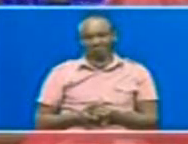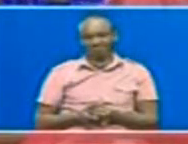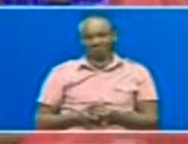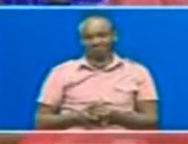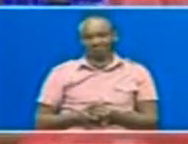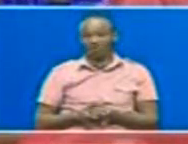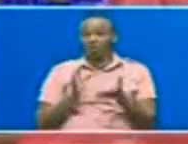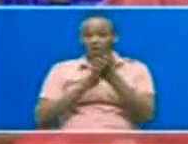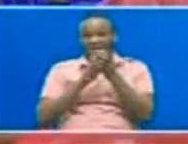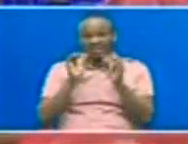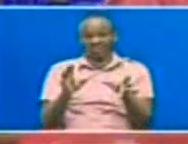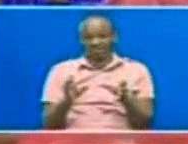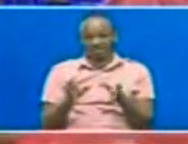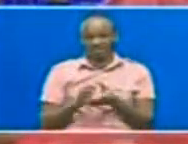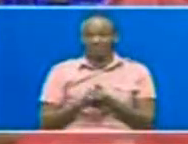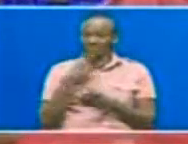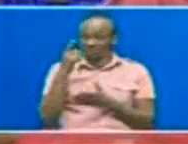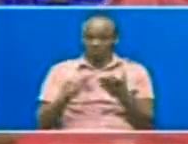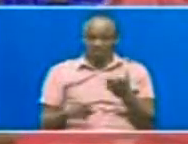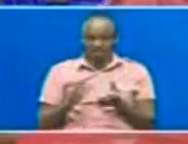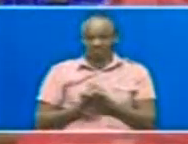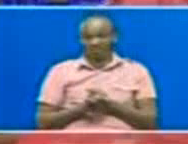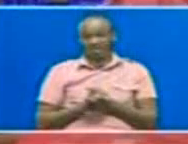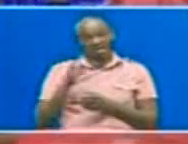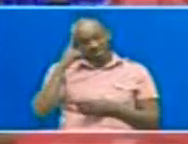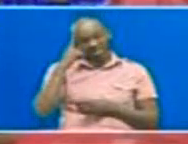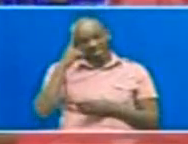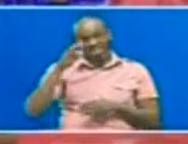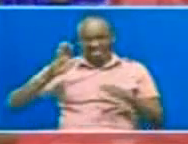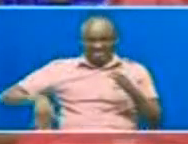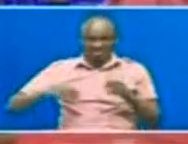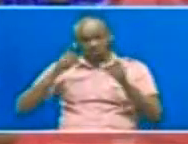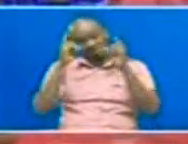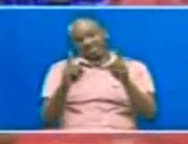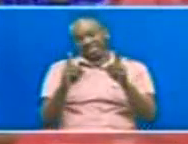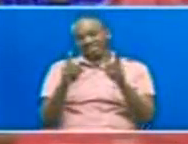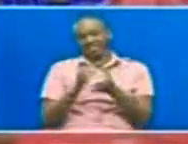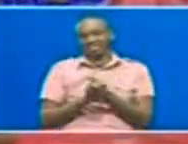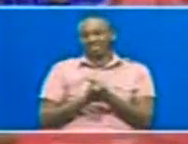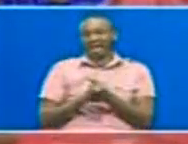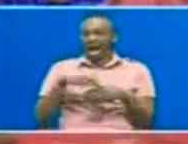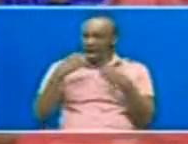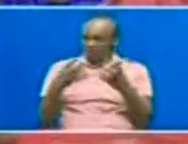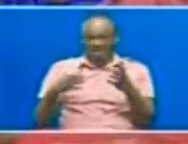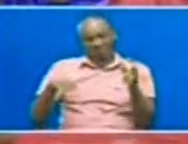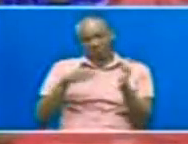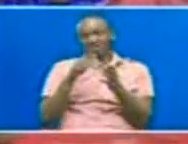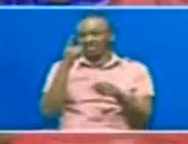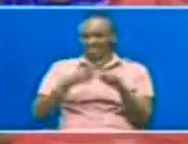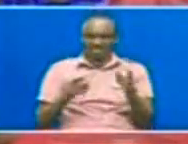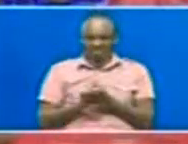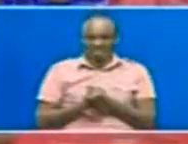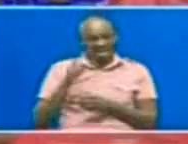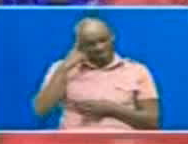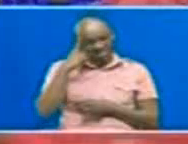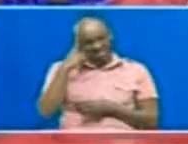Joe, no comment? The comment is that it was too late to decide on how many teams to play in the league this year. It